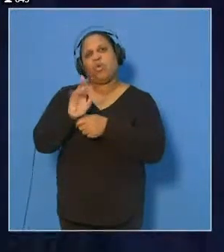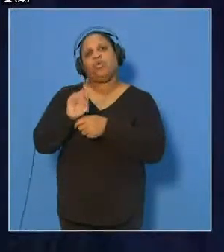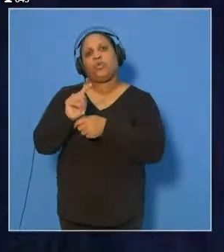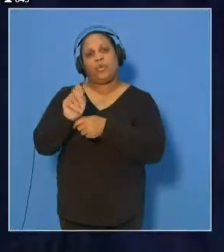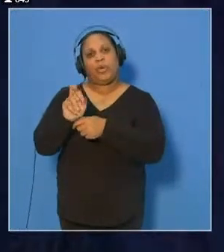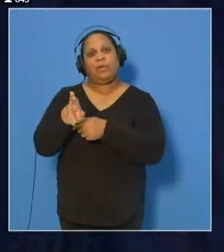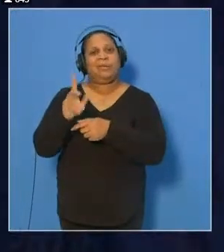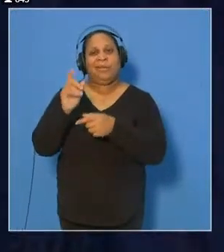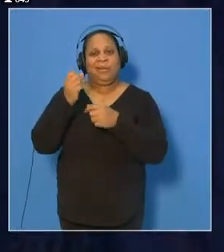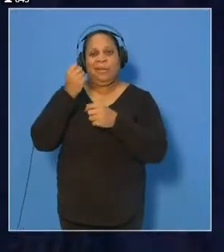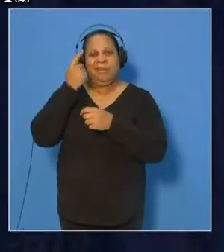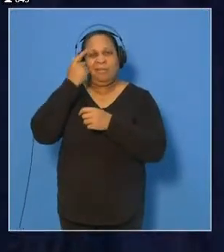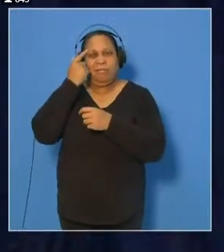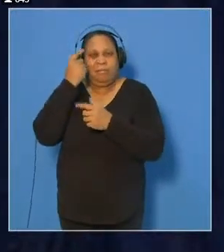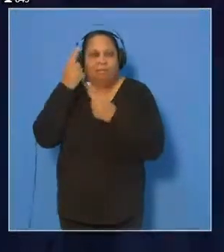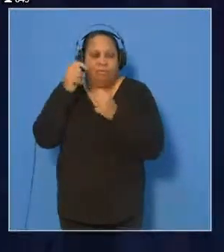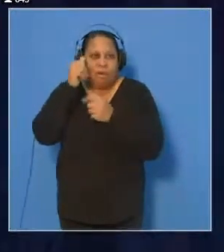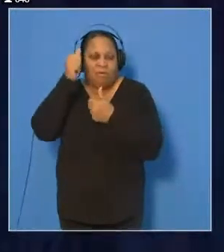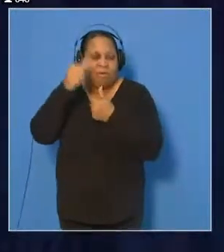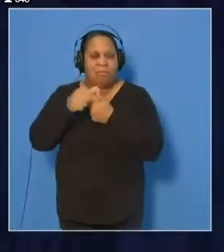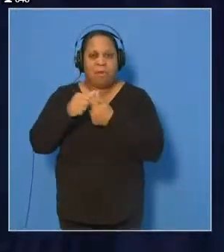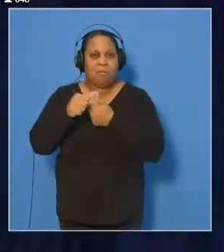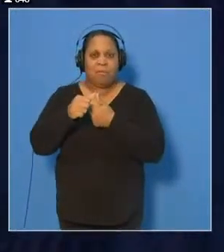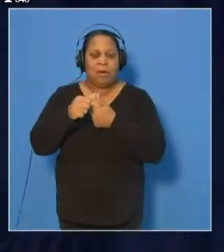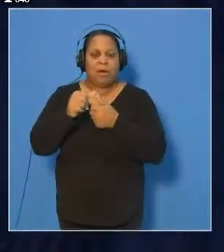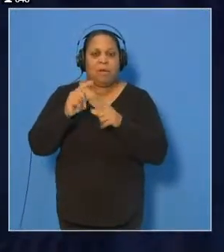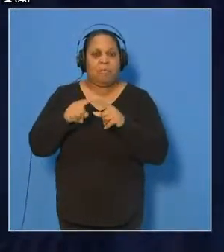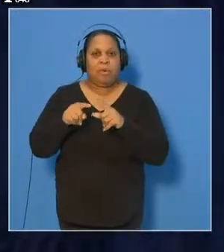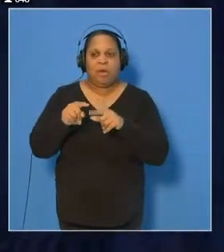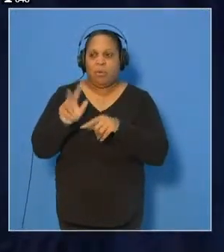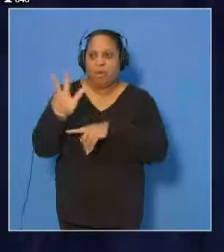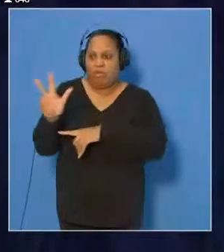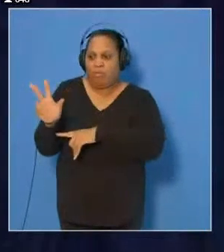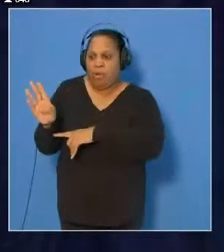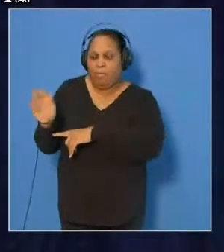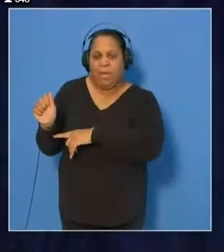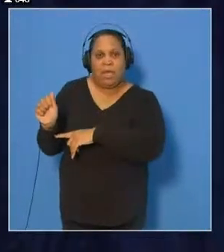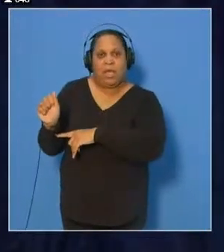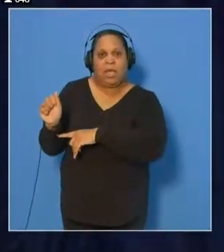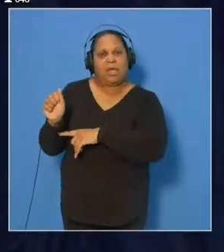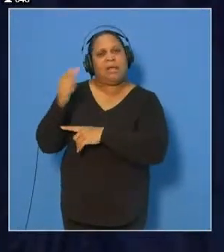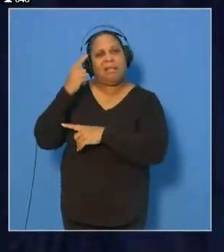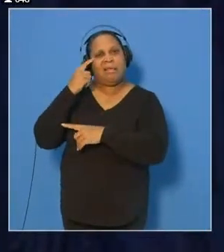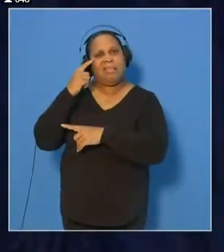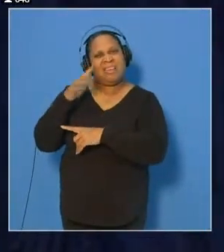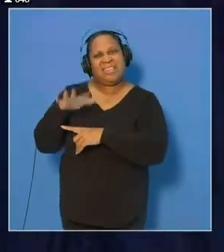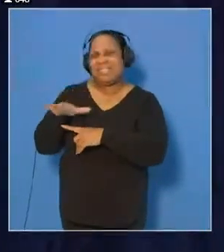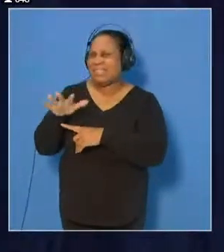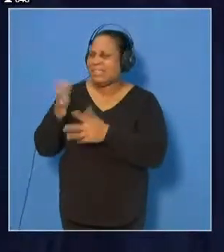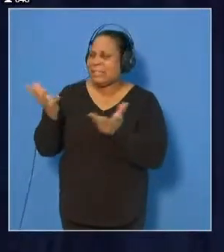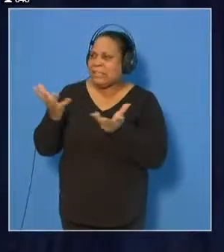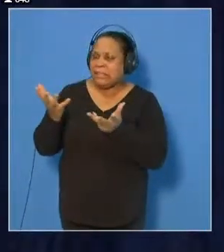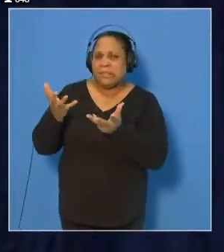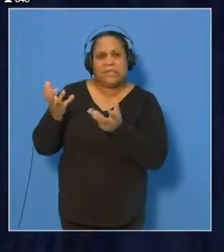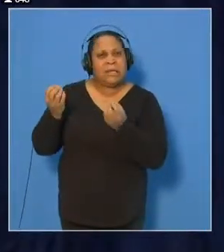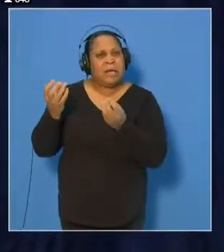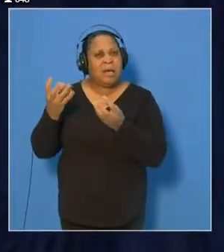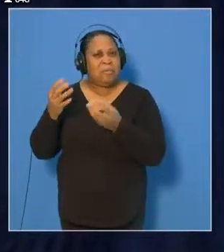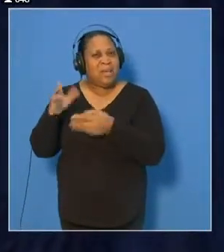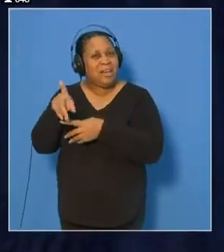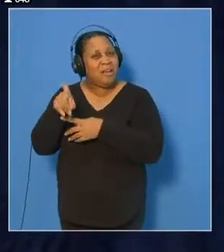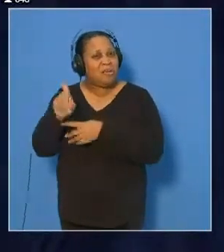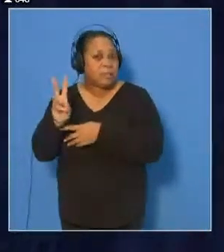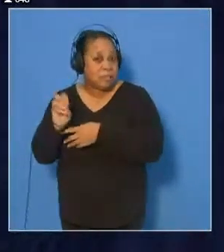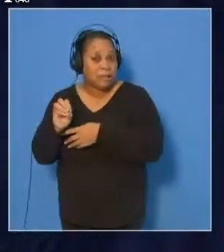pull it up that fast, but I think it was 3 on the BA flight. And I think there were about, how many Bermudans we had on the flight? About